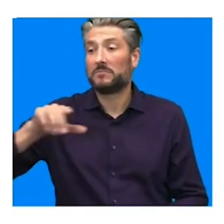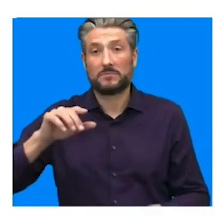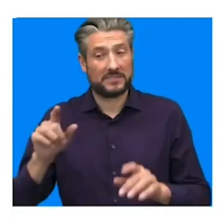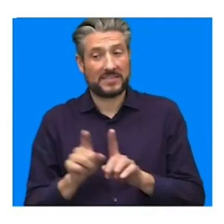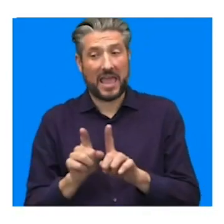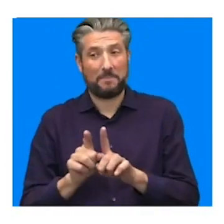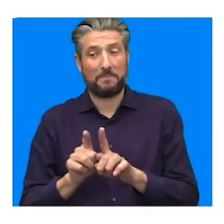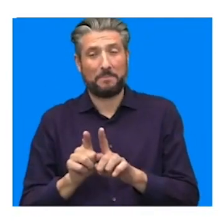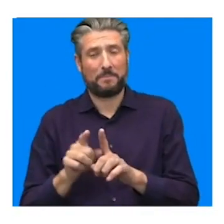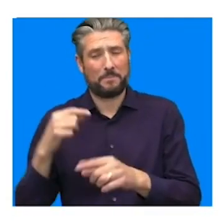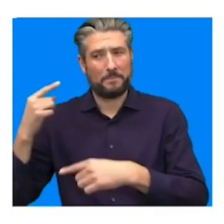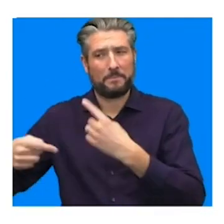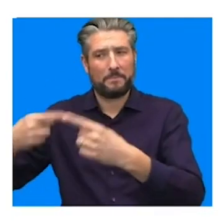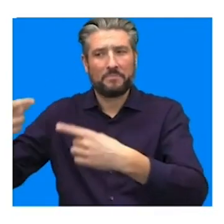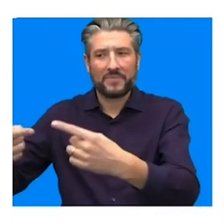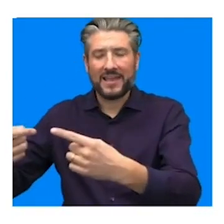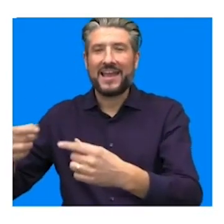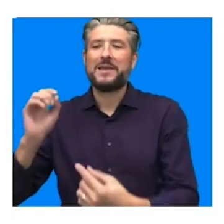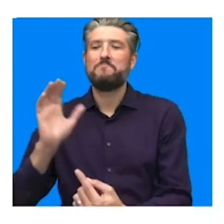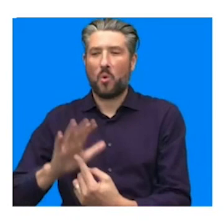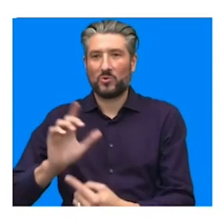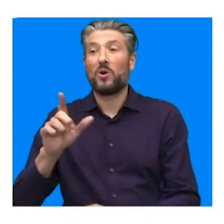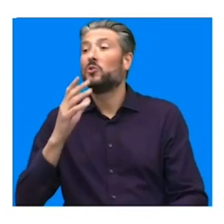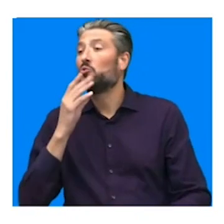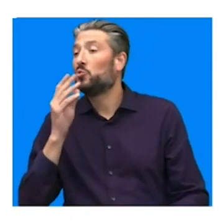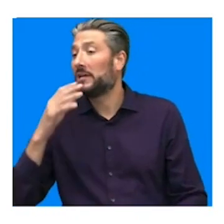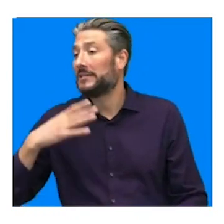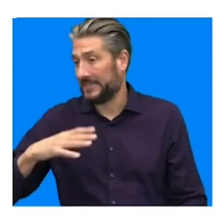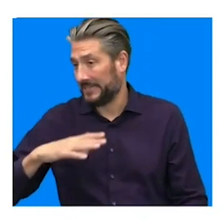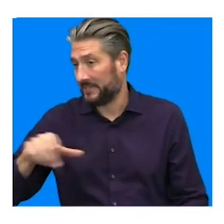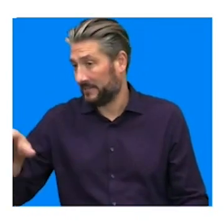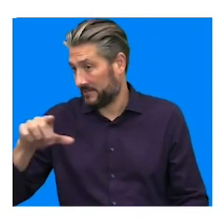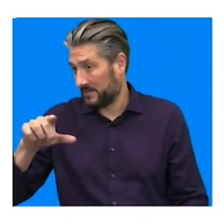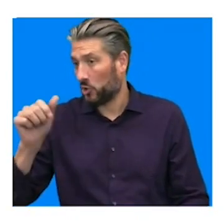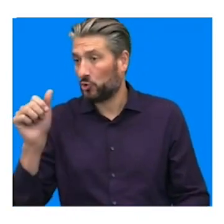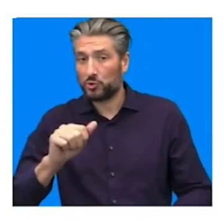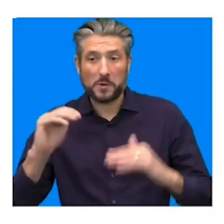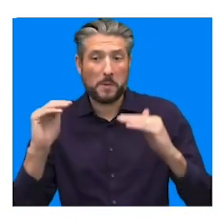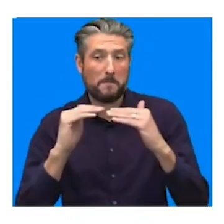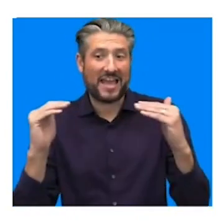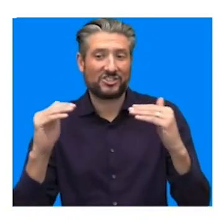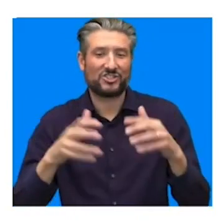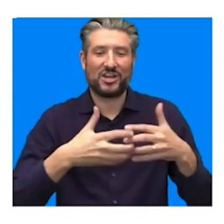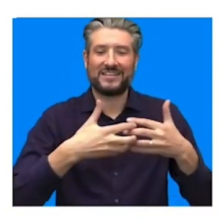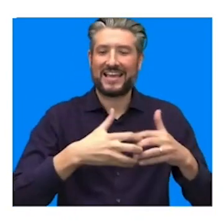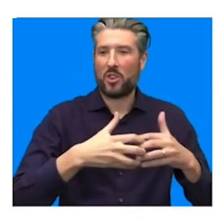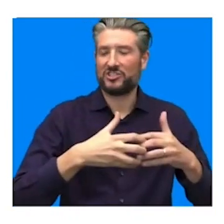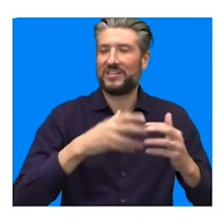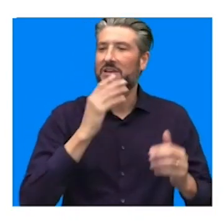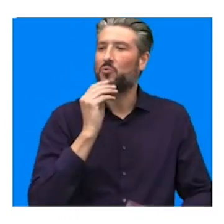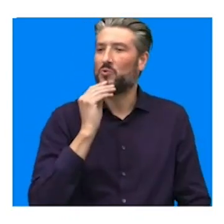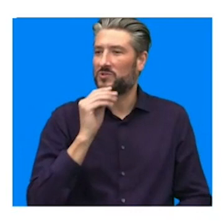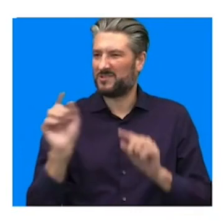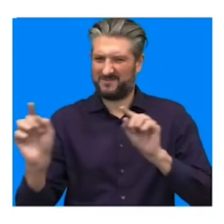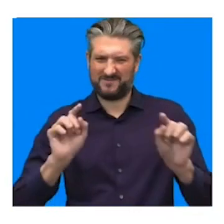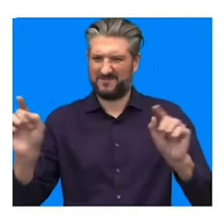is to marry the user needs up with a tech as a tool in the form that's usable. And that was the bit that